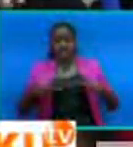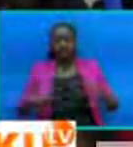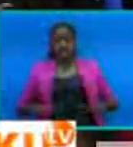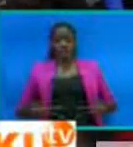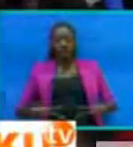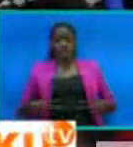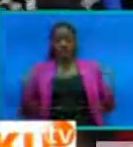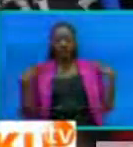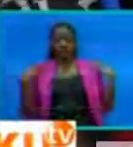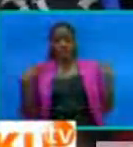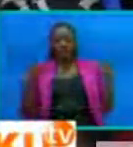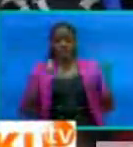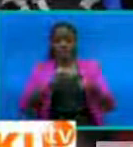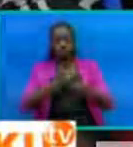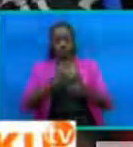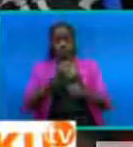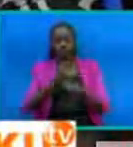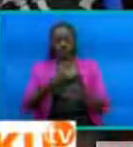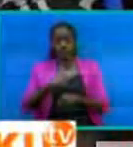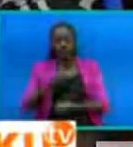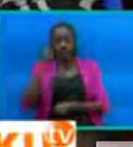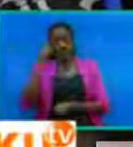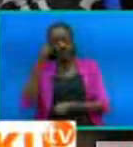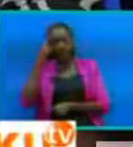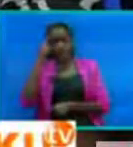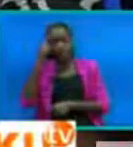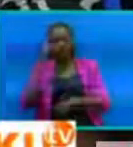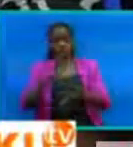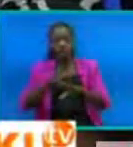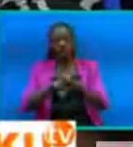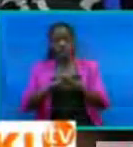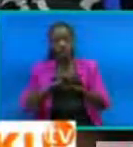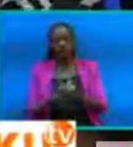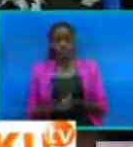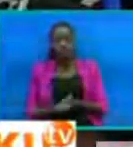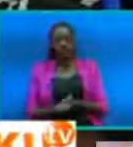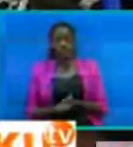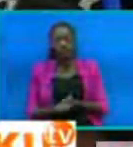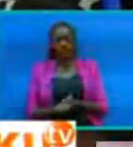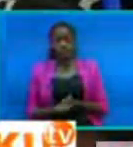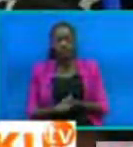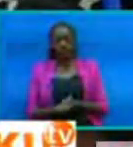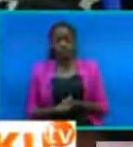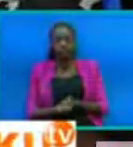exercise that they do. So I think it's just a matter of the two